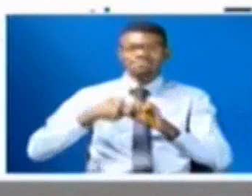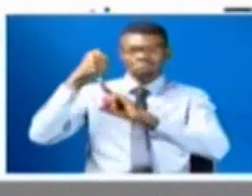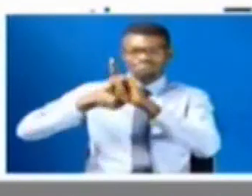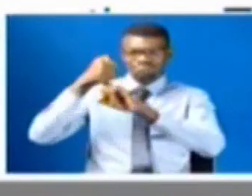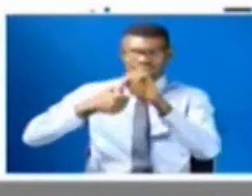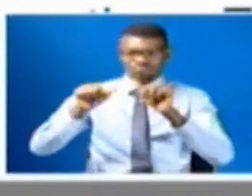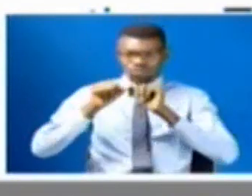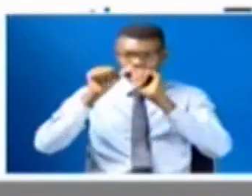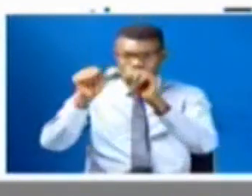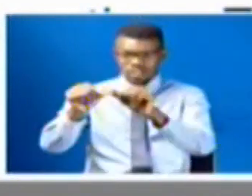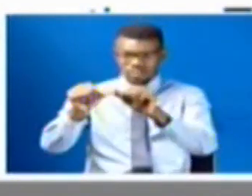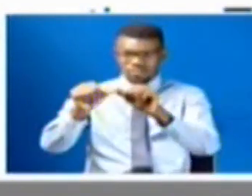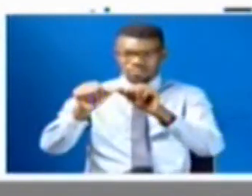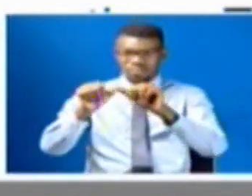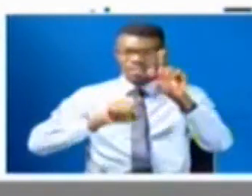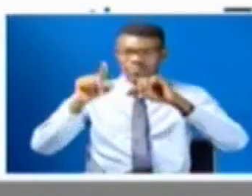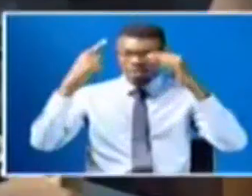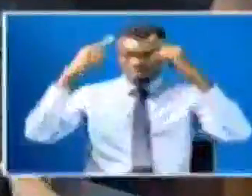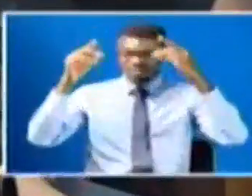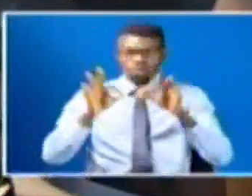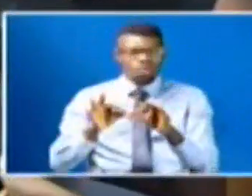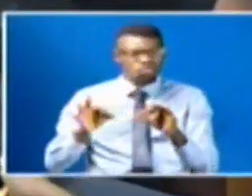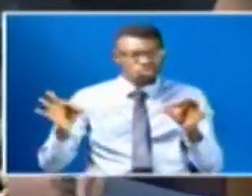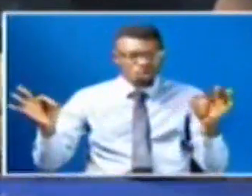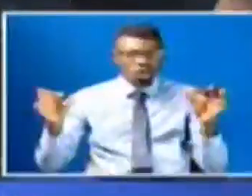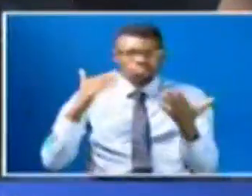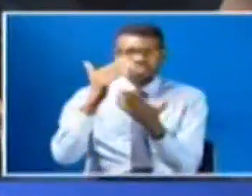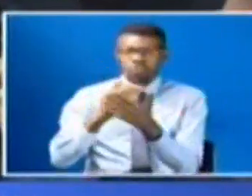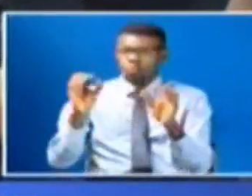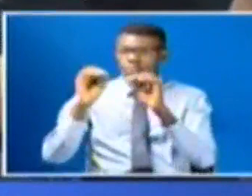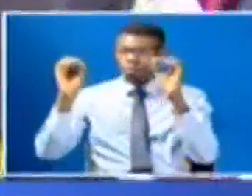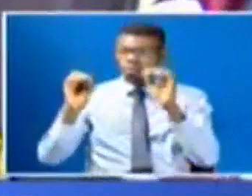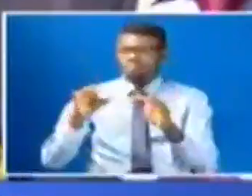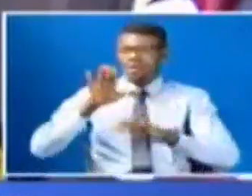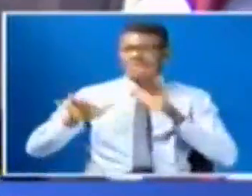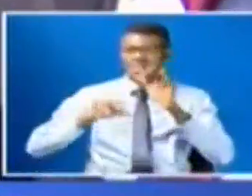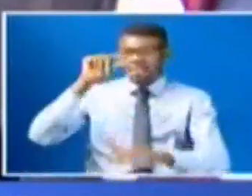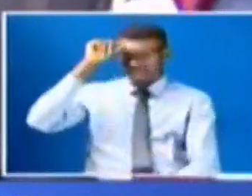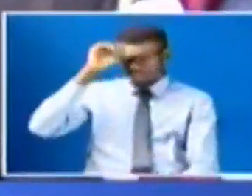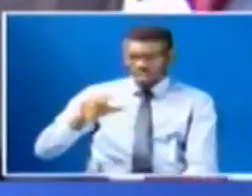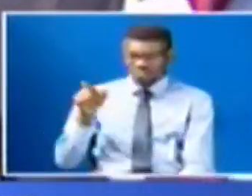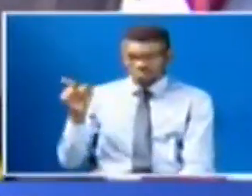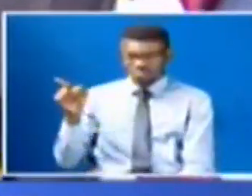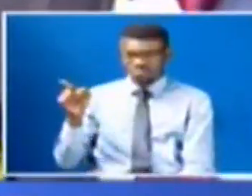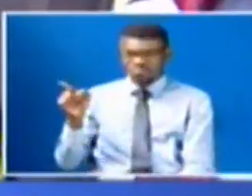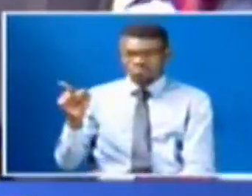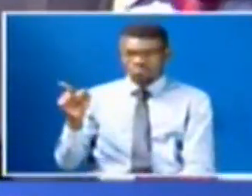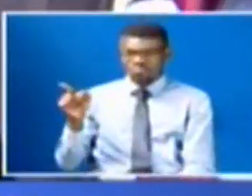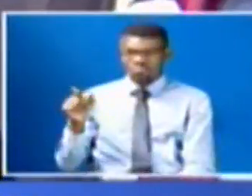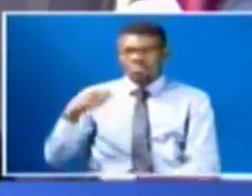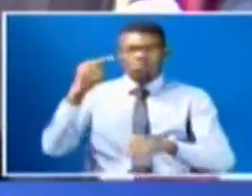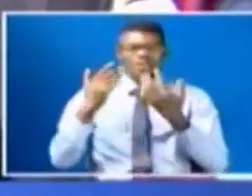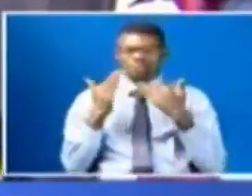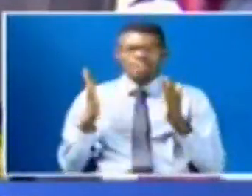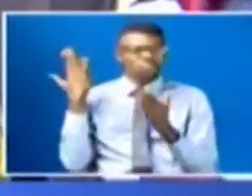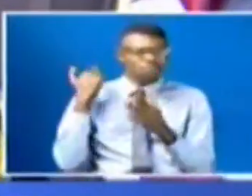The journey to success is long and winding." For Kirinyaga Governor Anne Mumbi, "We have won, and we said from the very